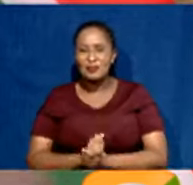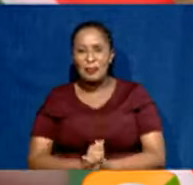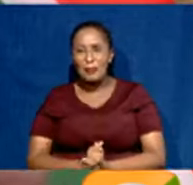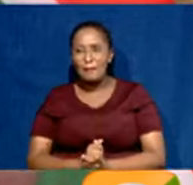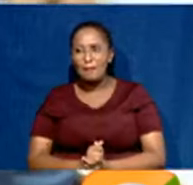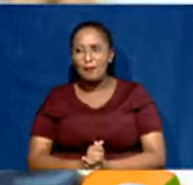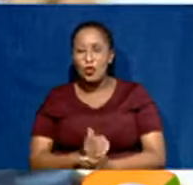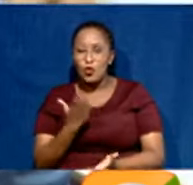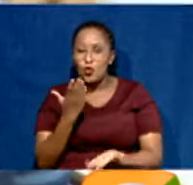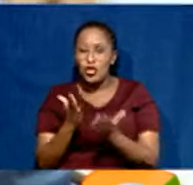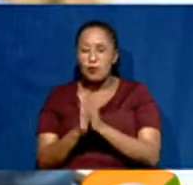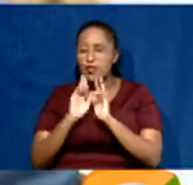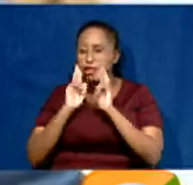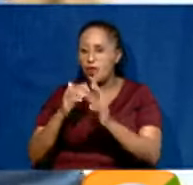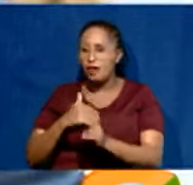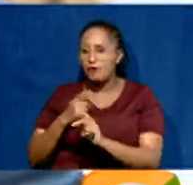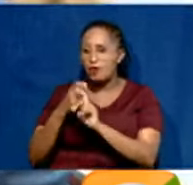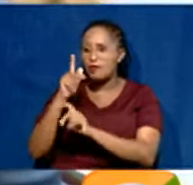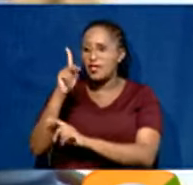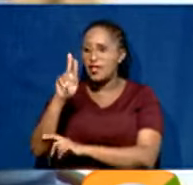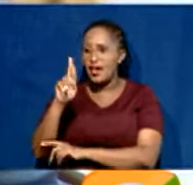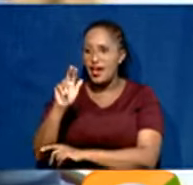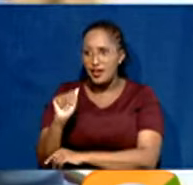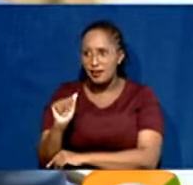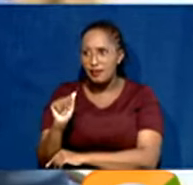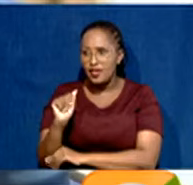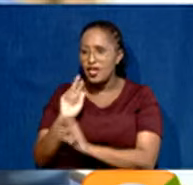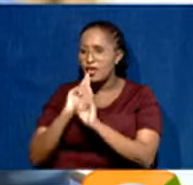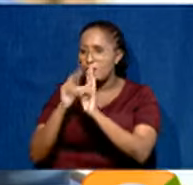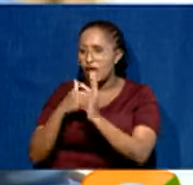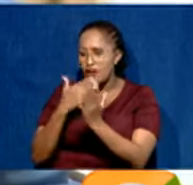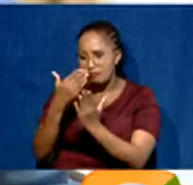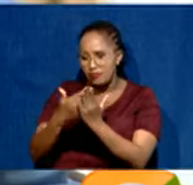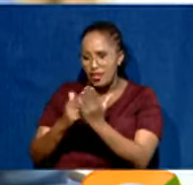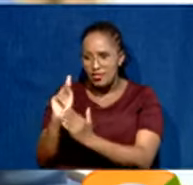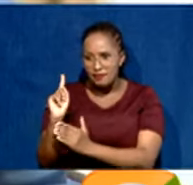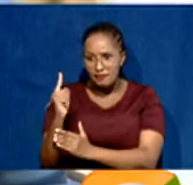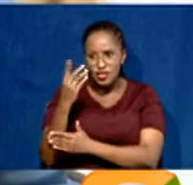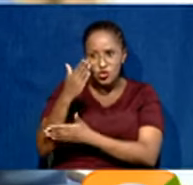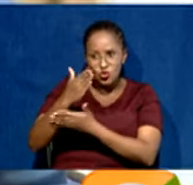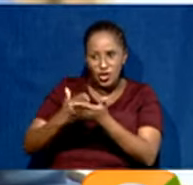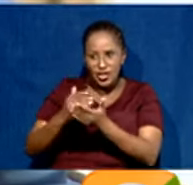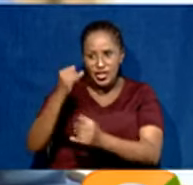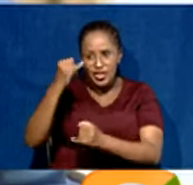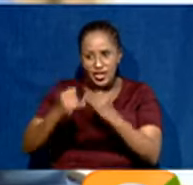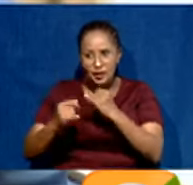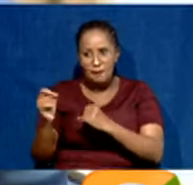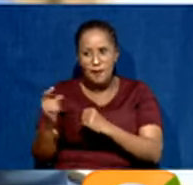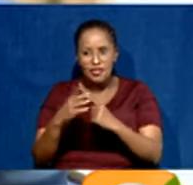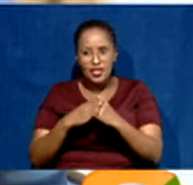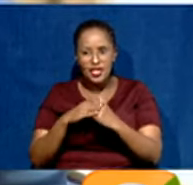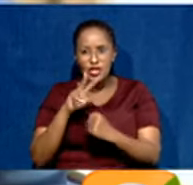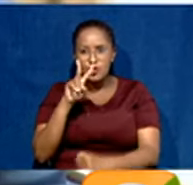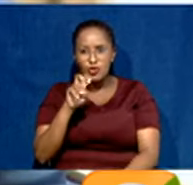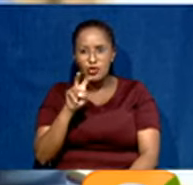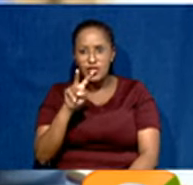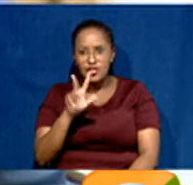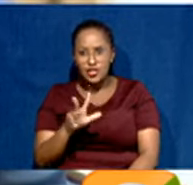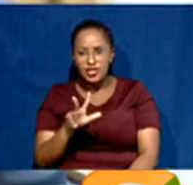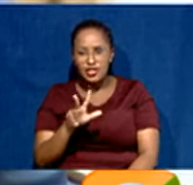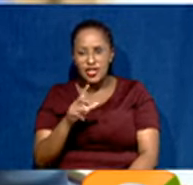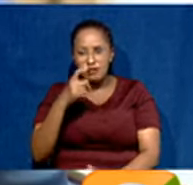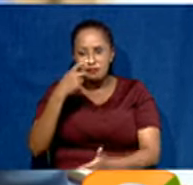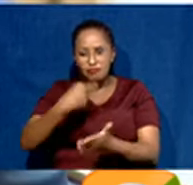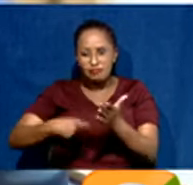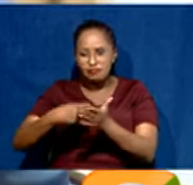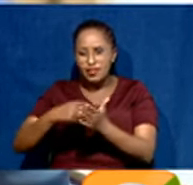Kenya Revenue Authority, because they're the ones who collect the revenue in their report. In the first quarter, ended September 2023, the oil taxes,